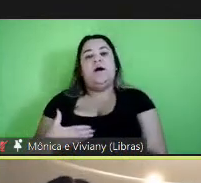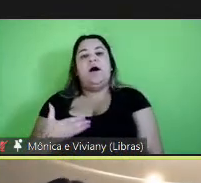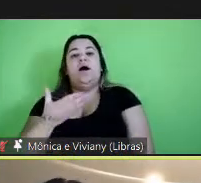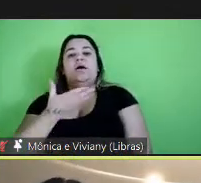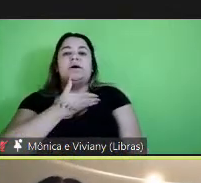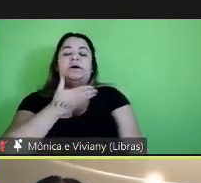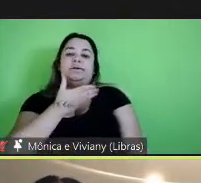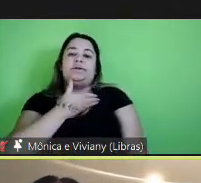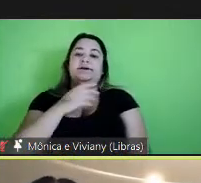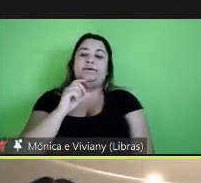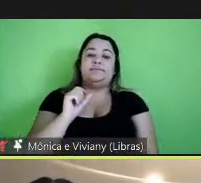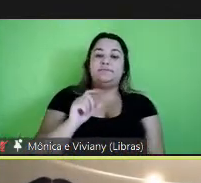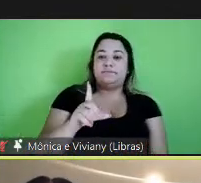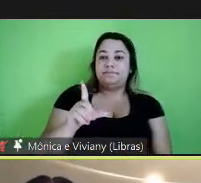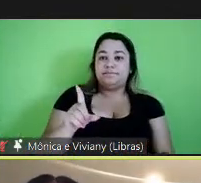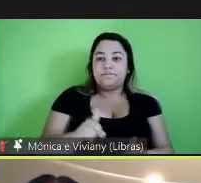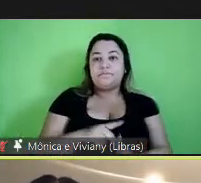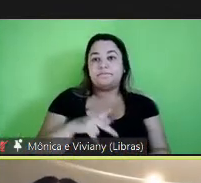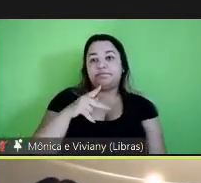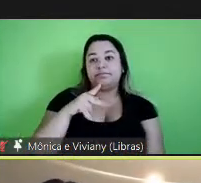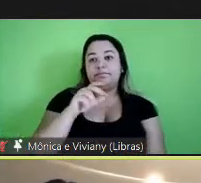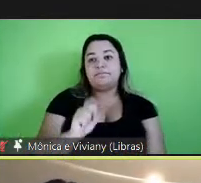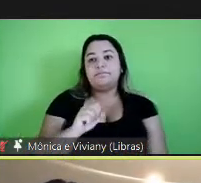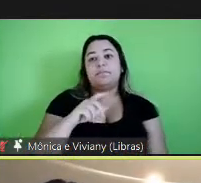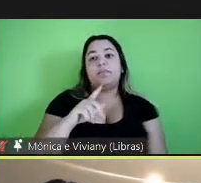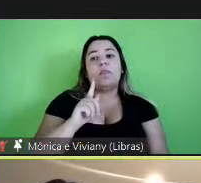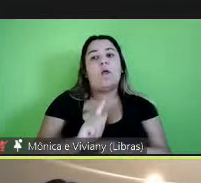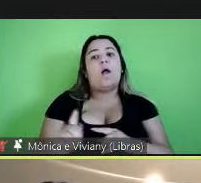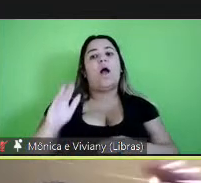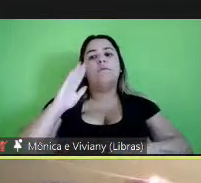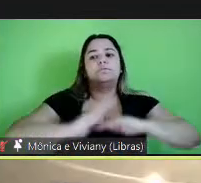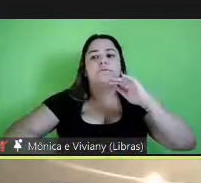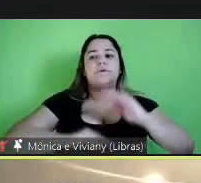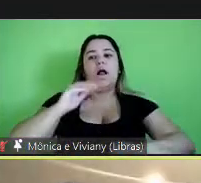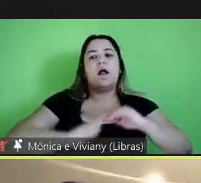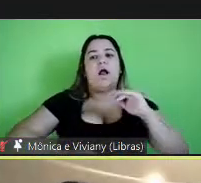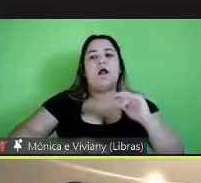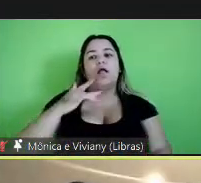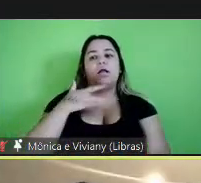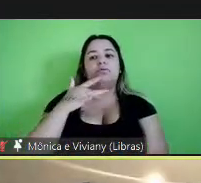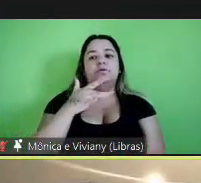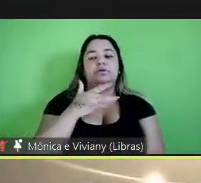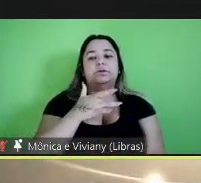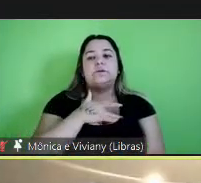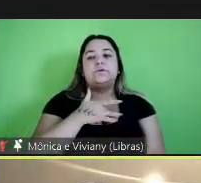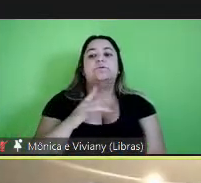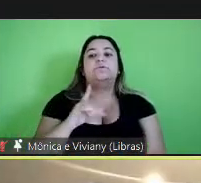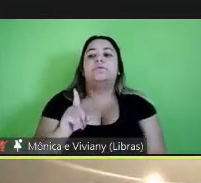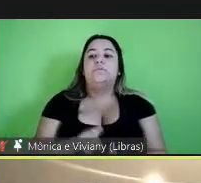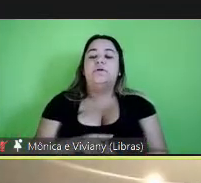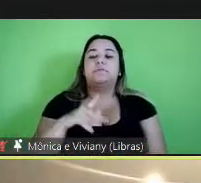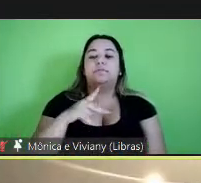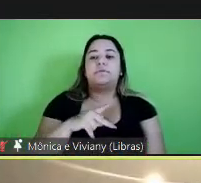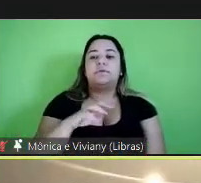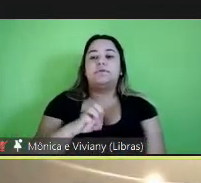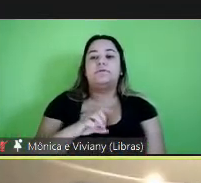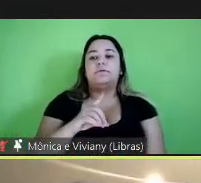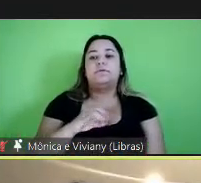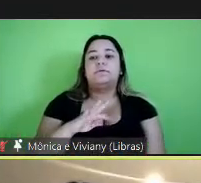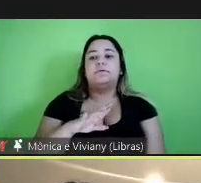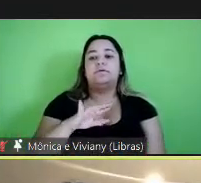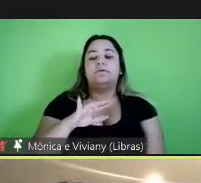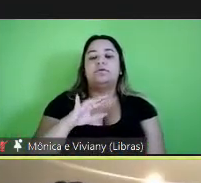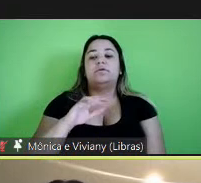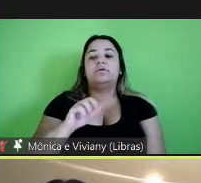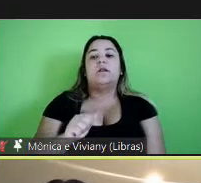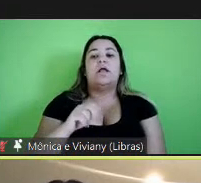managers from our NHS system, paediatricians, maternity colleagues. We had